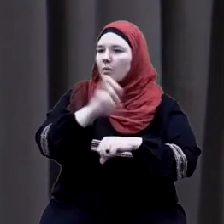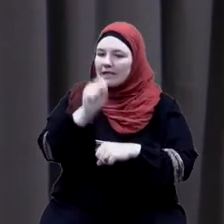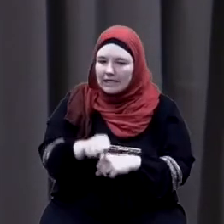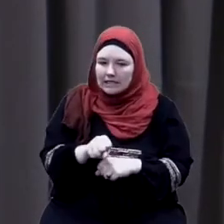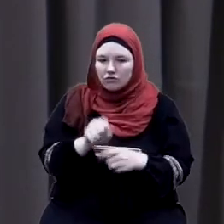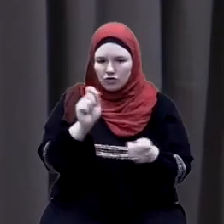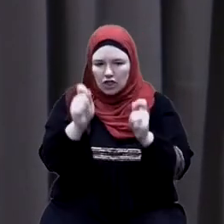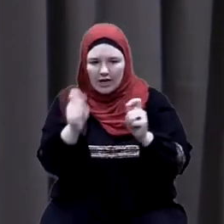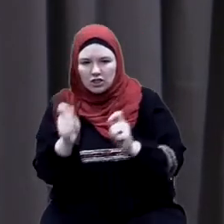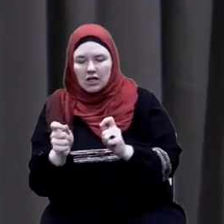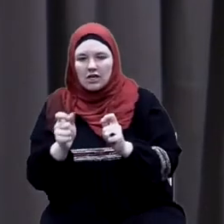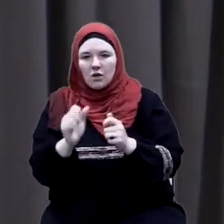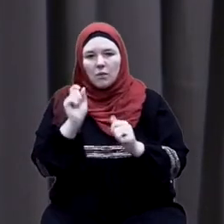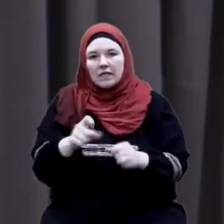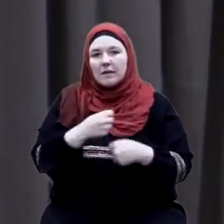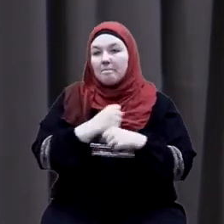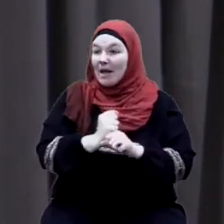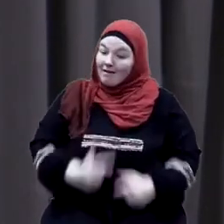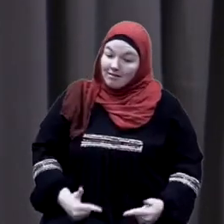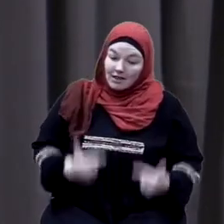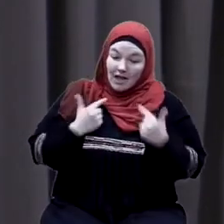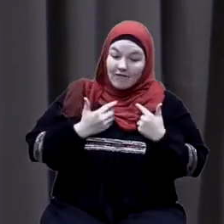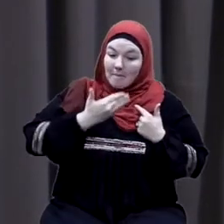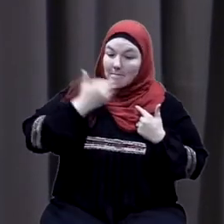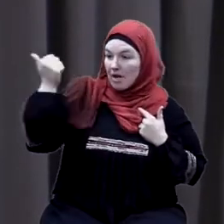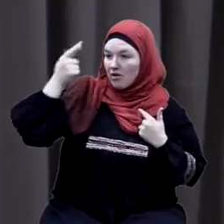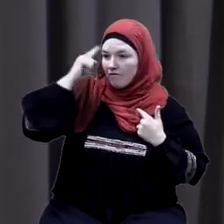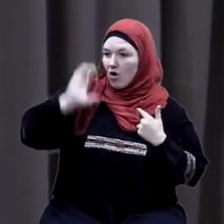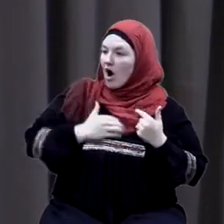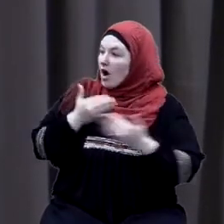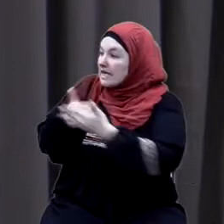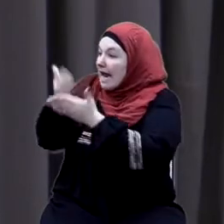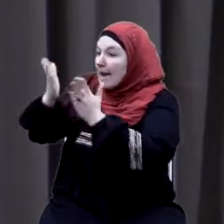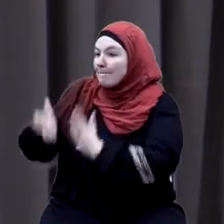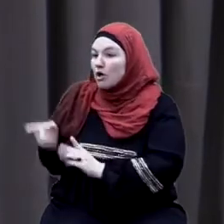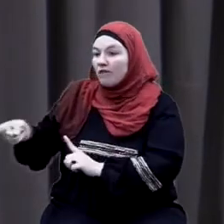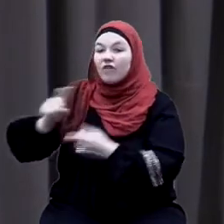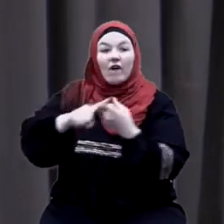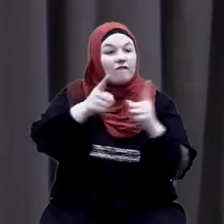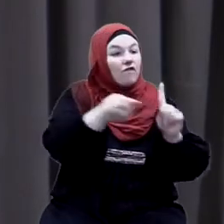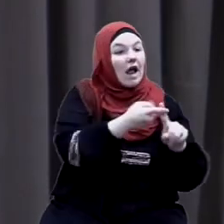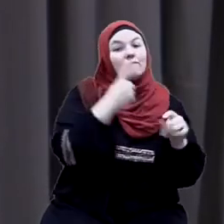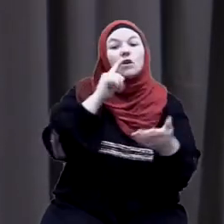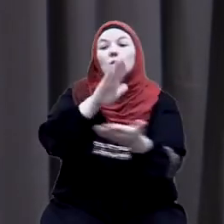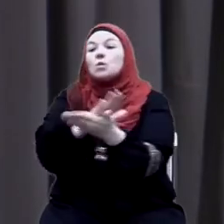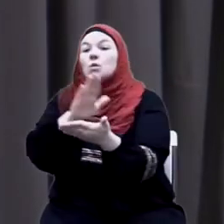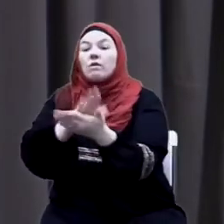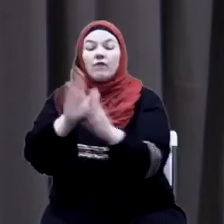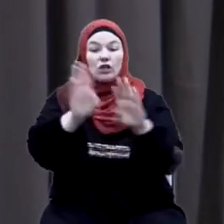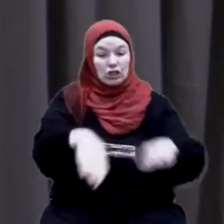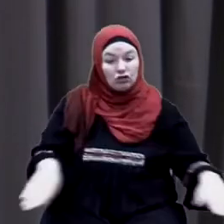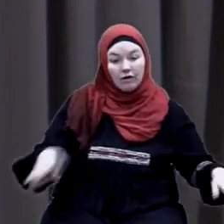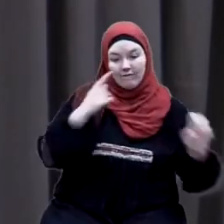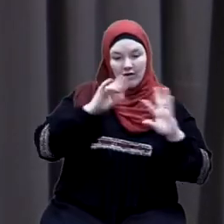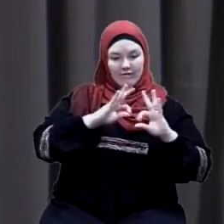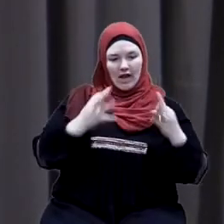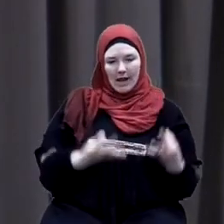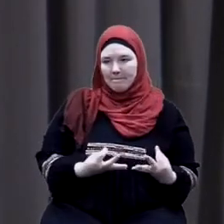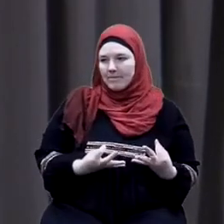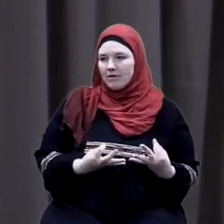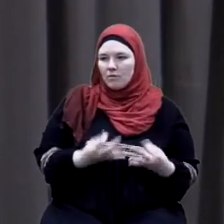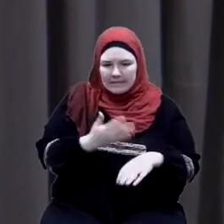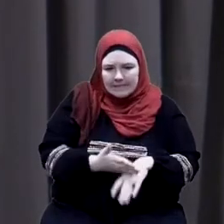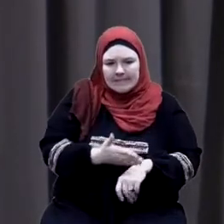participate. We need to make life better for our neighbors, for our children, for ourselves, for our family. We